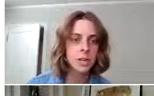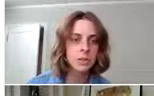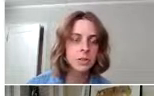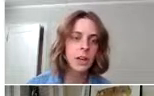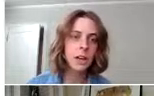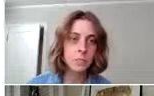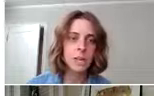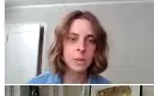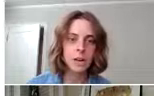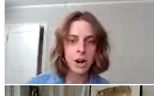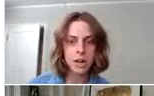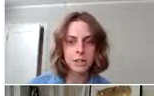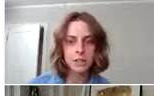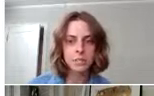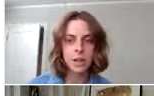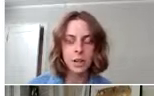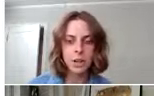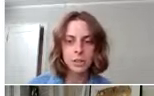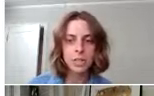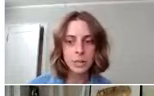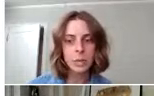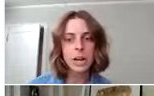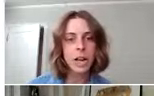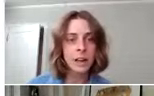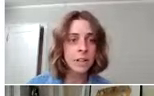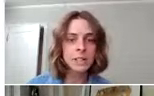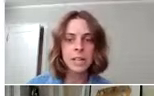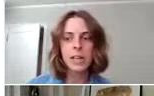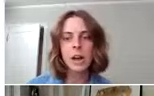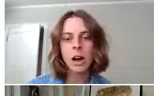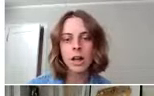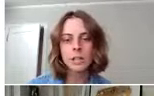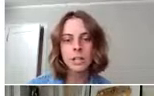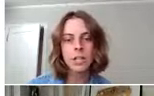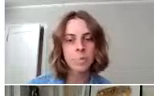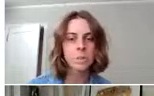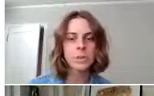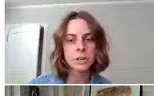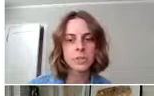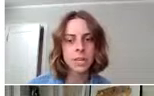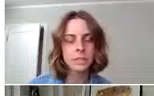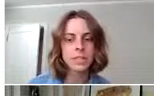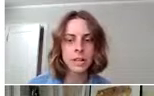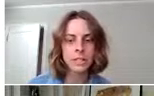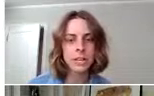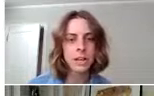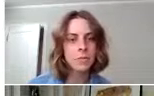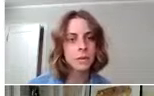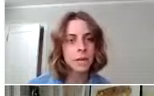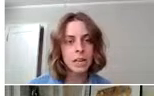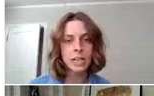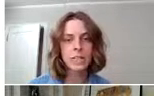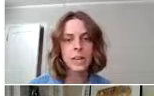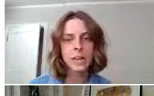working studios of many American artists. Through its support and advocacy, HAHS is helping preserve the nation's legacy